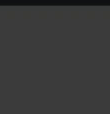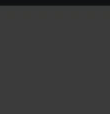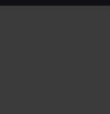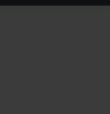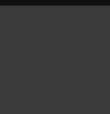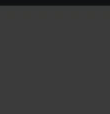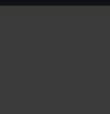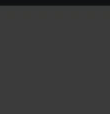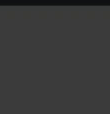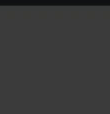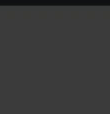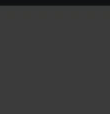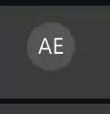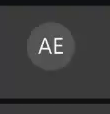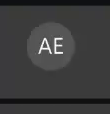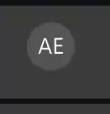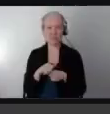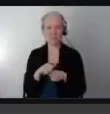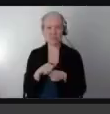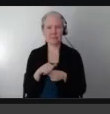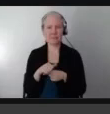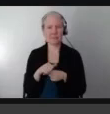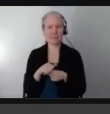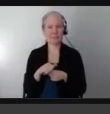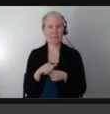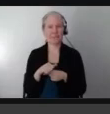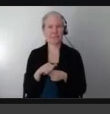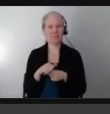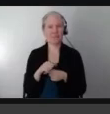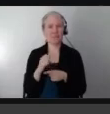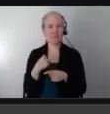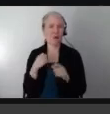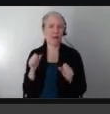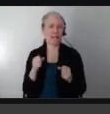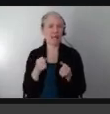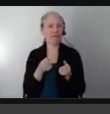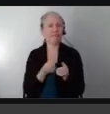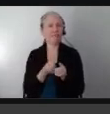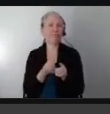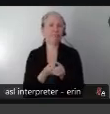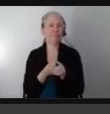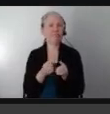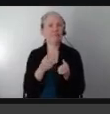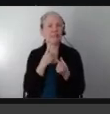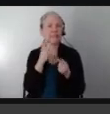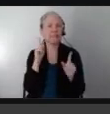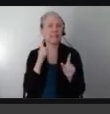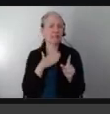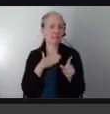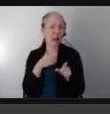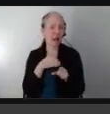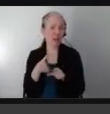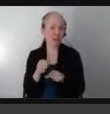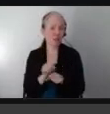that was able to support, to help me to be able to succeed in my career.